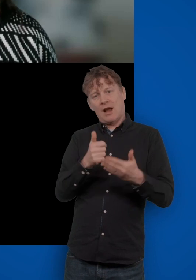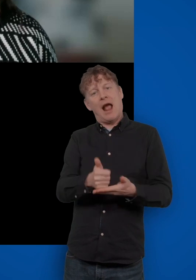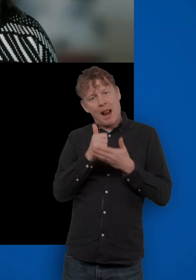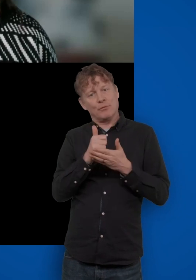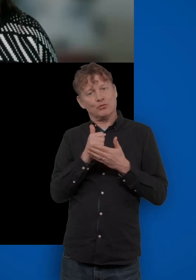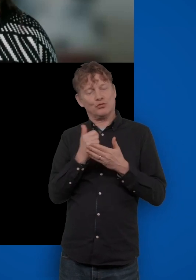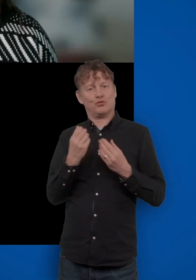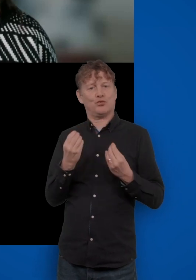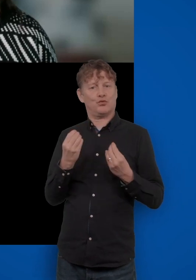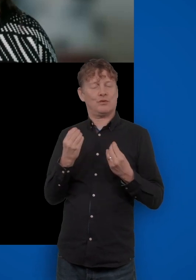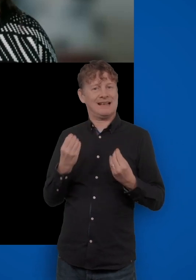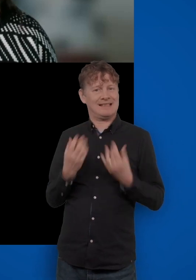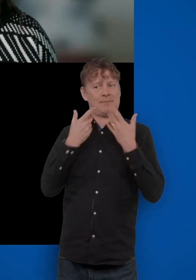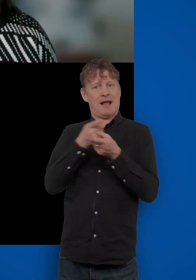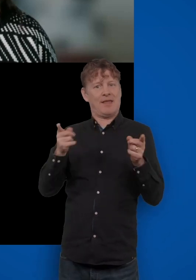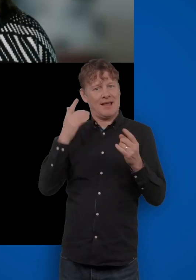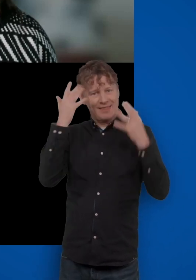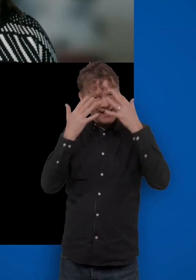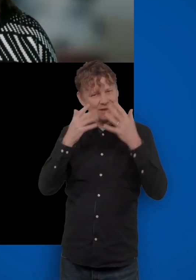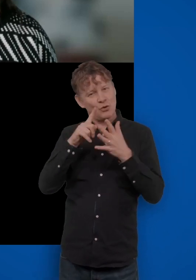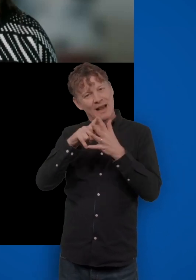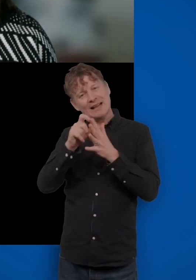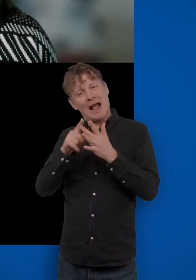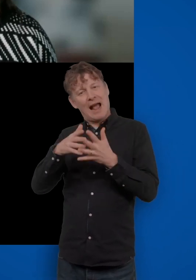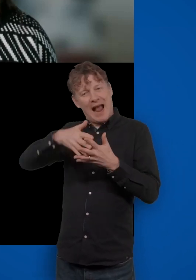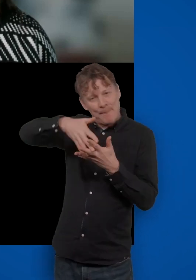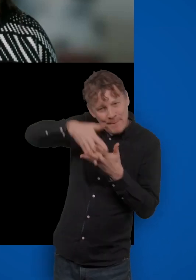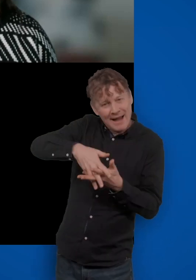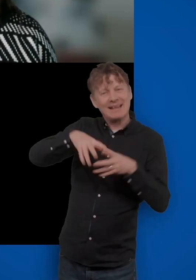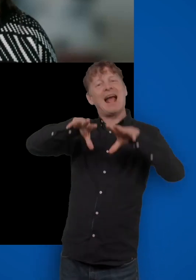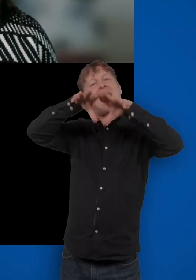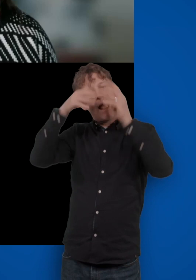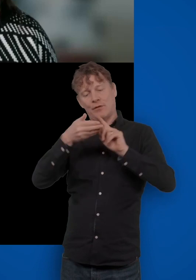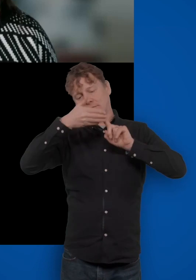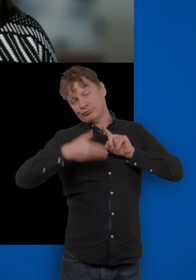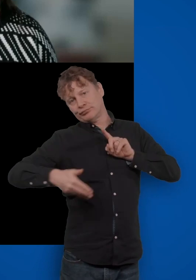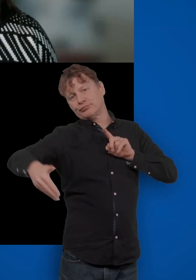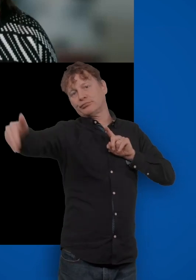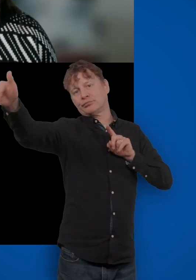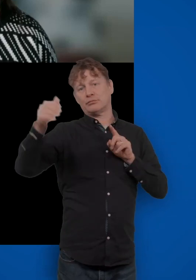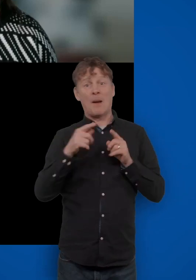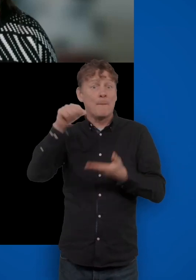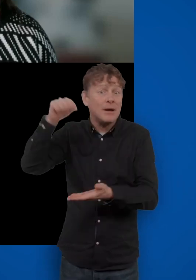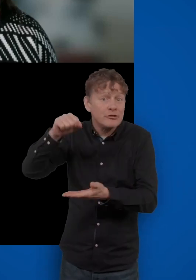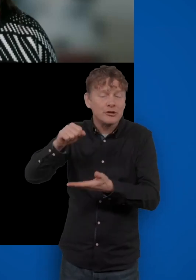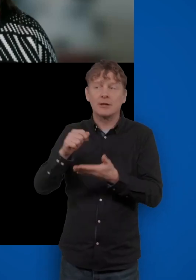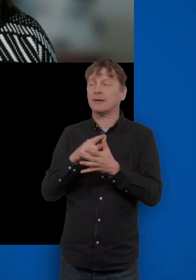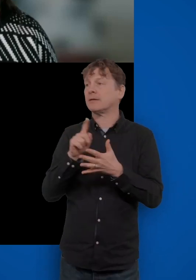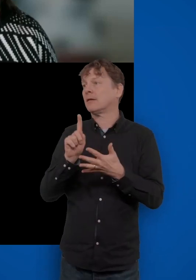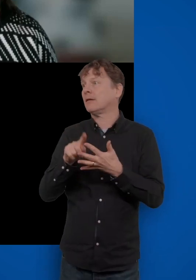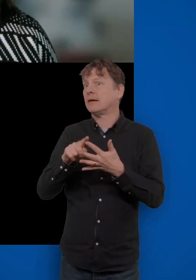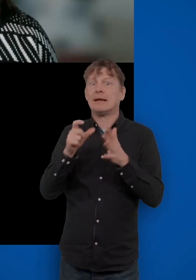it helps to inspire thinking. And that means that EDI is really embedded in everything that they do, so that they even think about their budget,